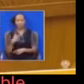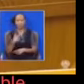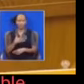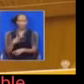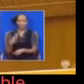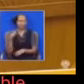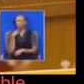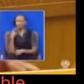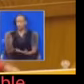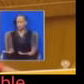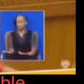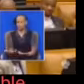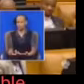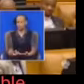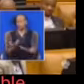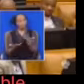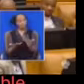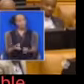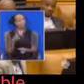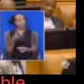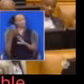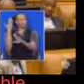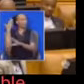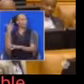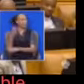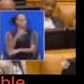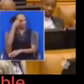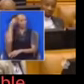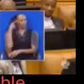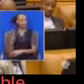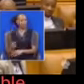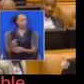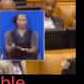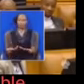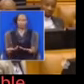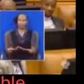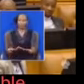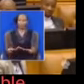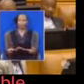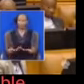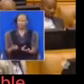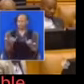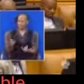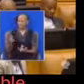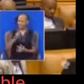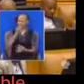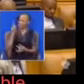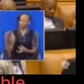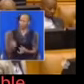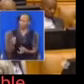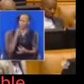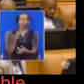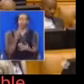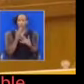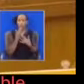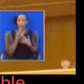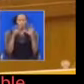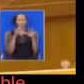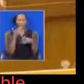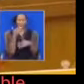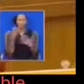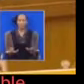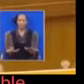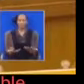you thought you represent, you have abandoned. You can't ask the question, who are your people? Because the National Democratic